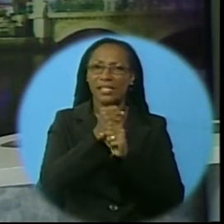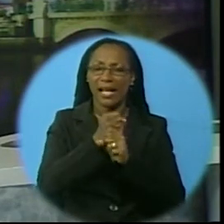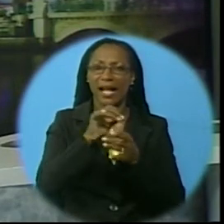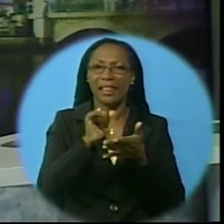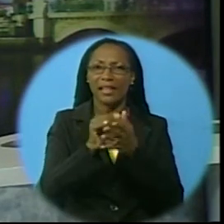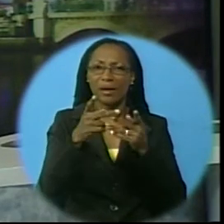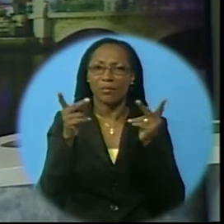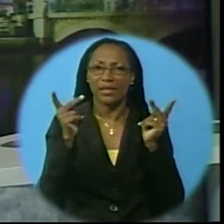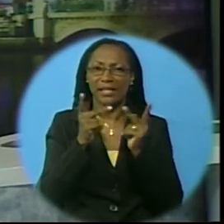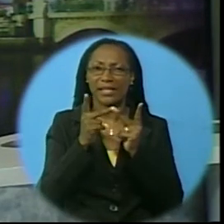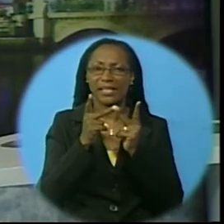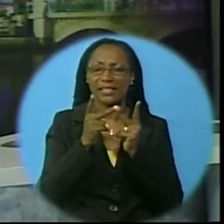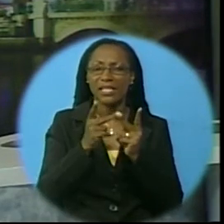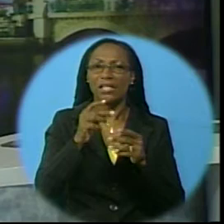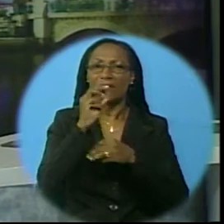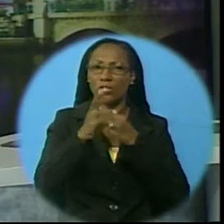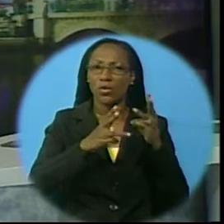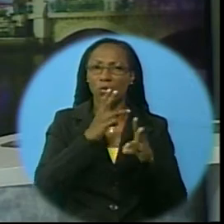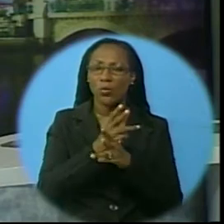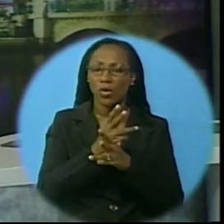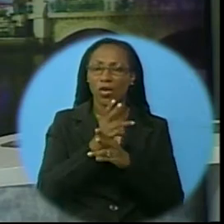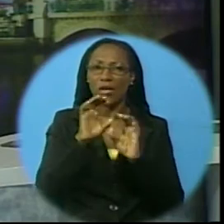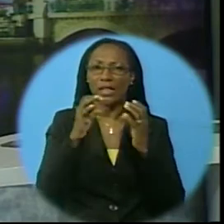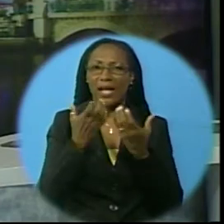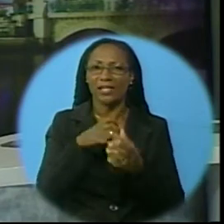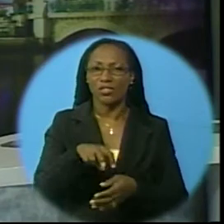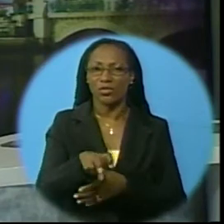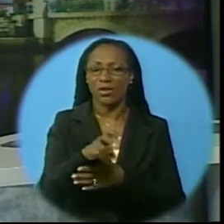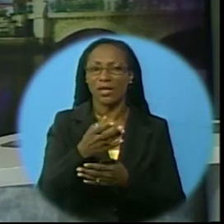being returned to a world-class tourism product.